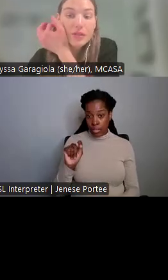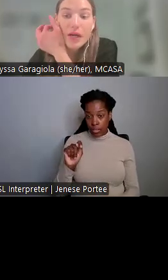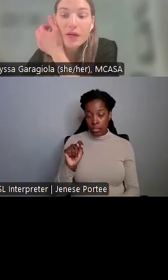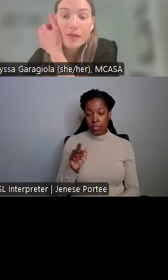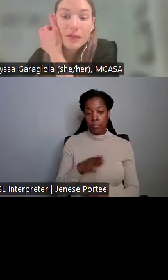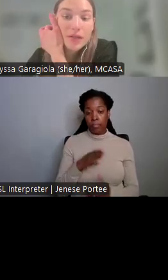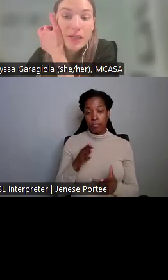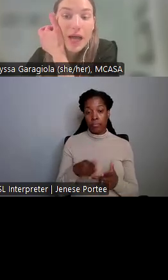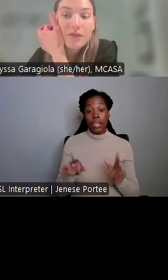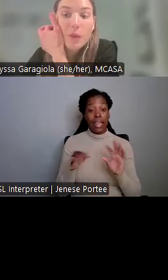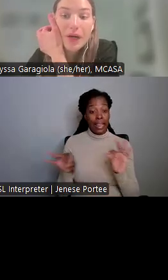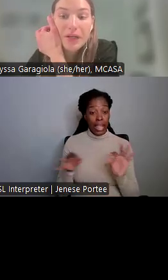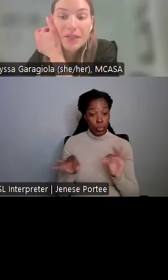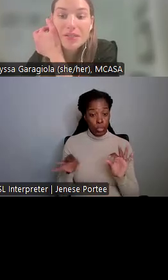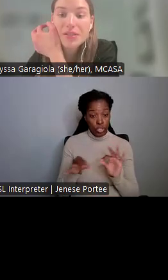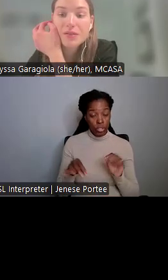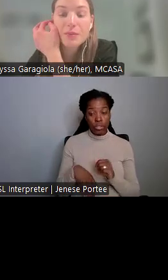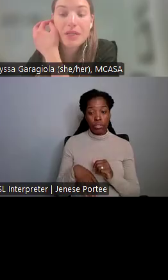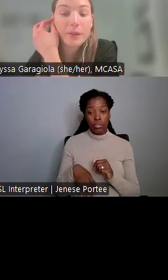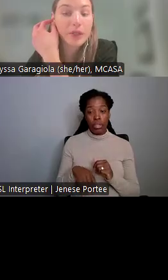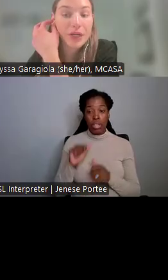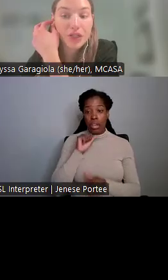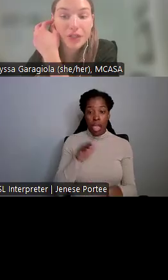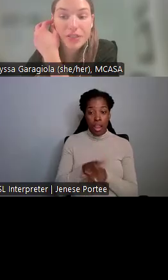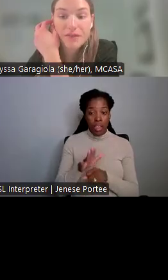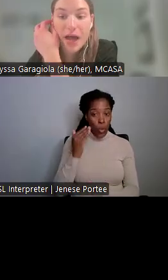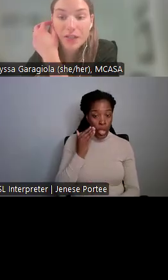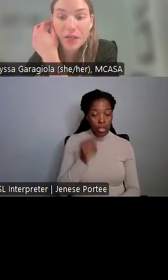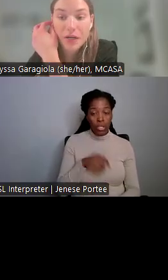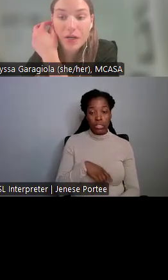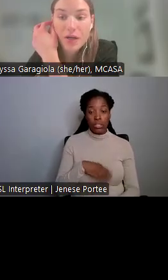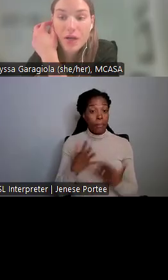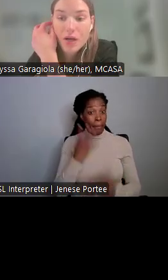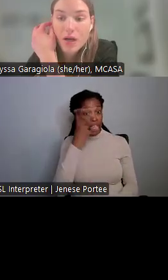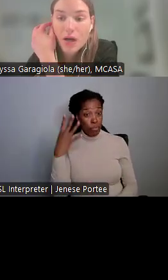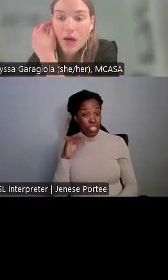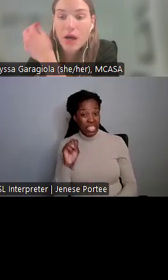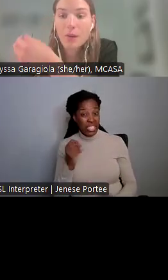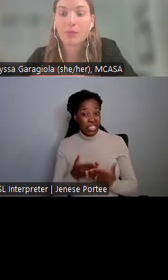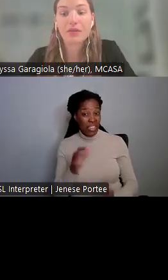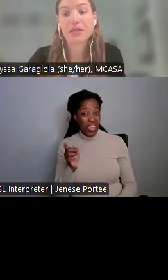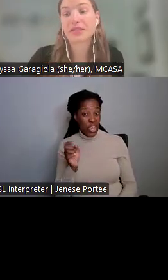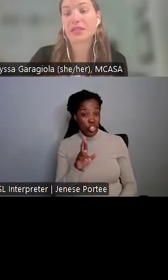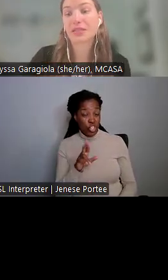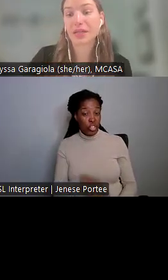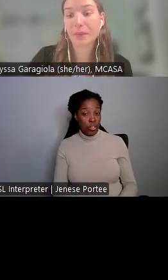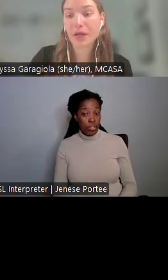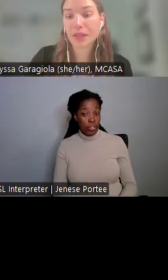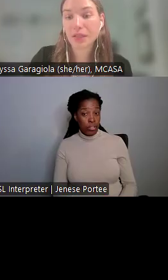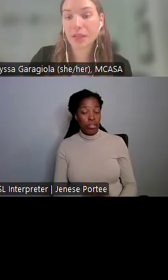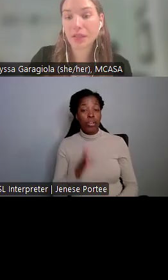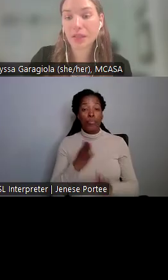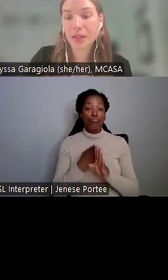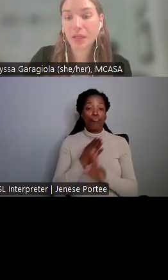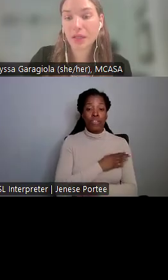language, yeah, a lack of awareness, maybe immigration is a factor, previous